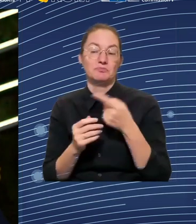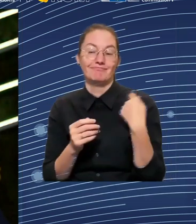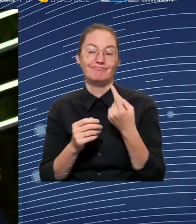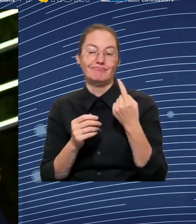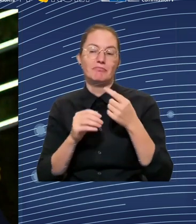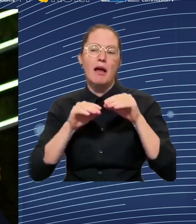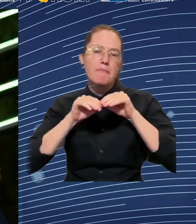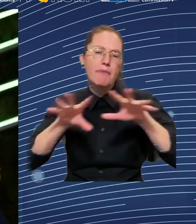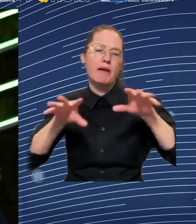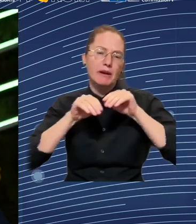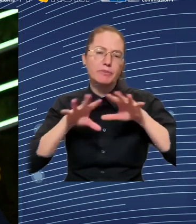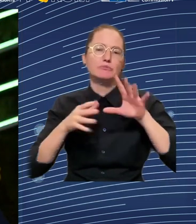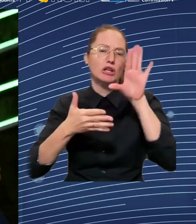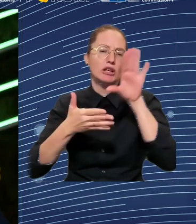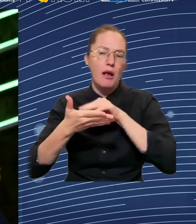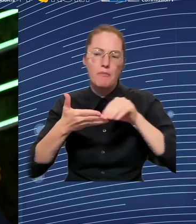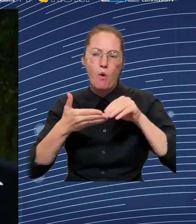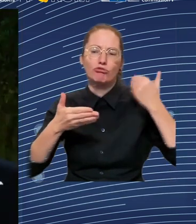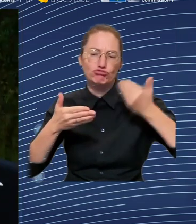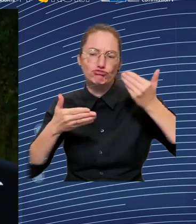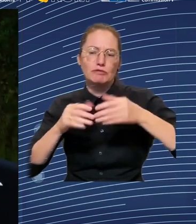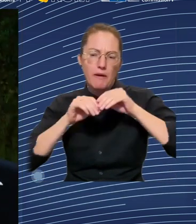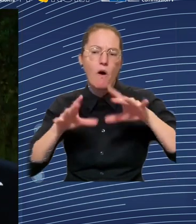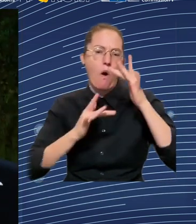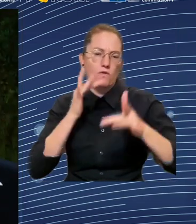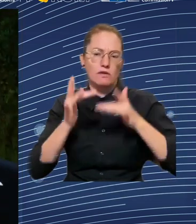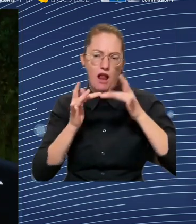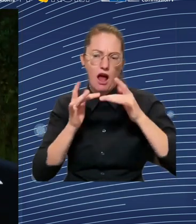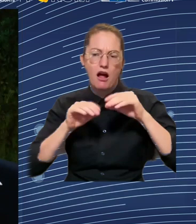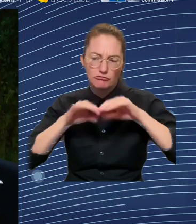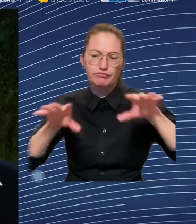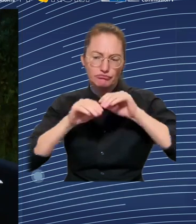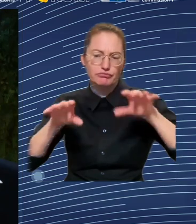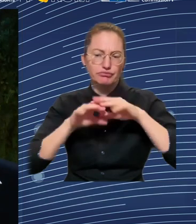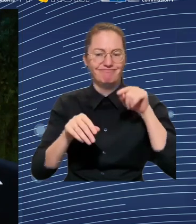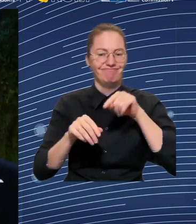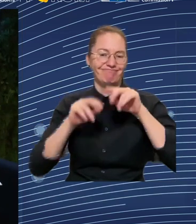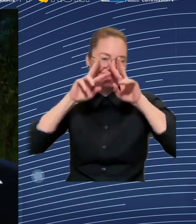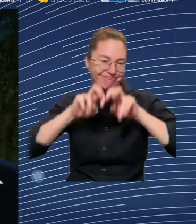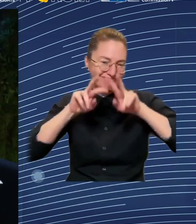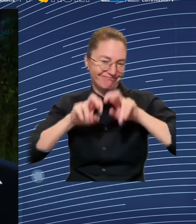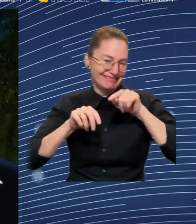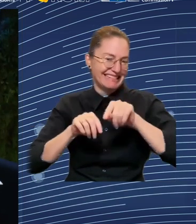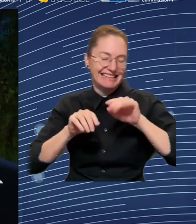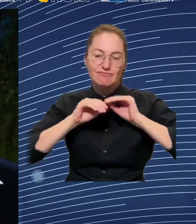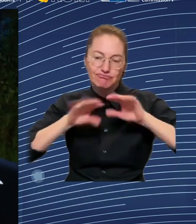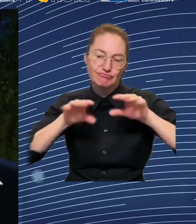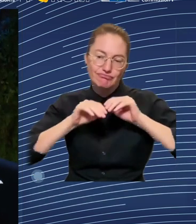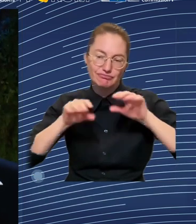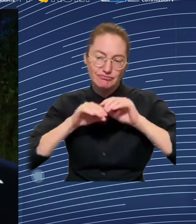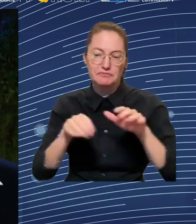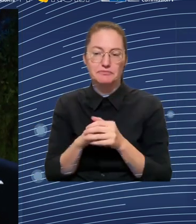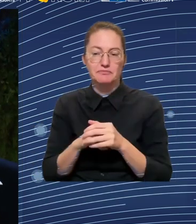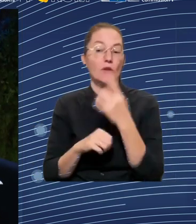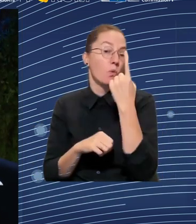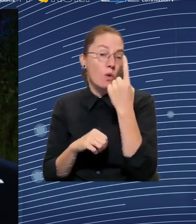and when they come into the first job, and that's really where we saw it. And I think the explanation is not super clear. Some of the factors you highlighted definitely, but we're wondering